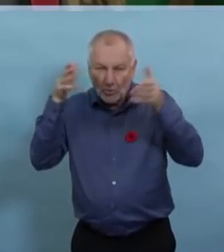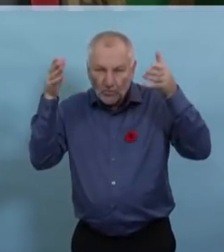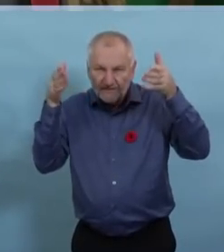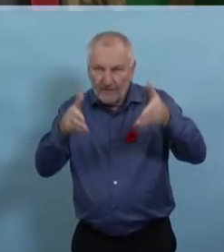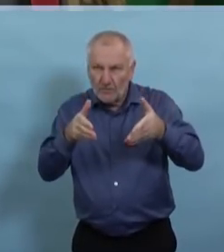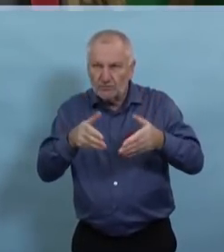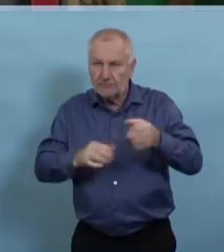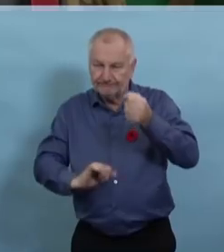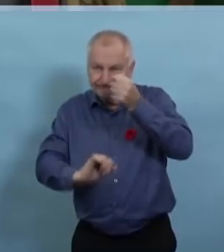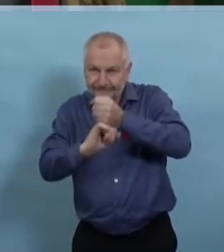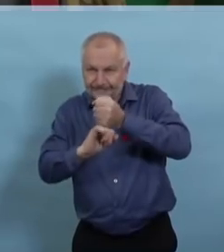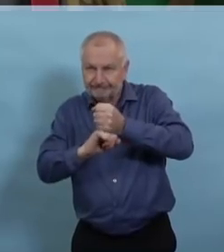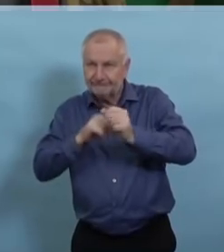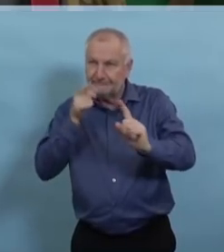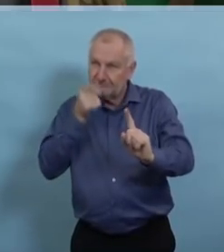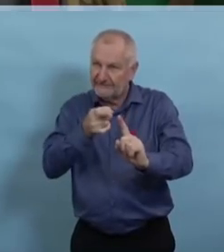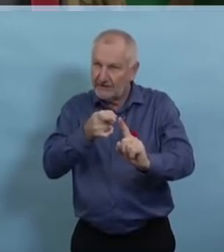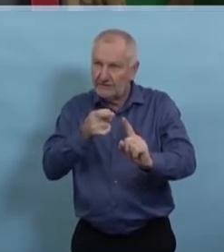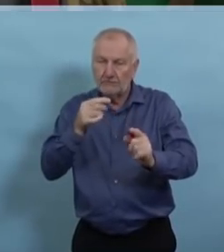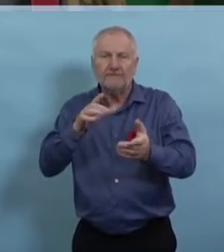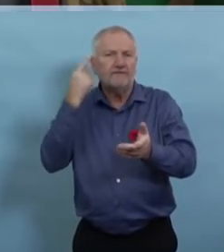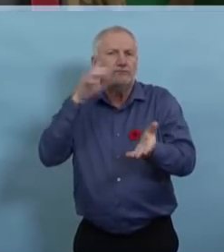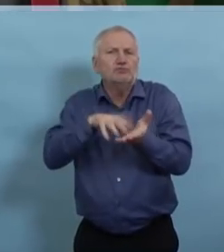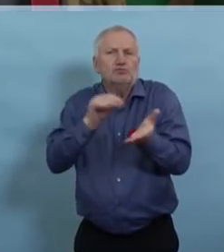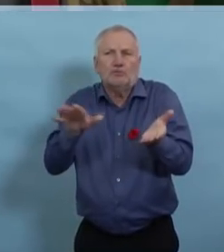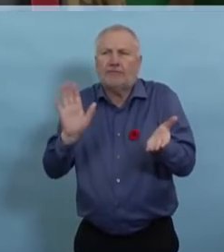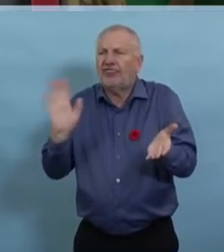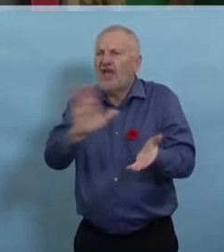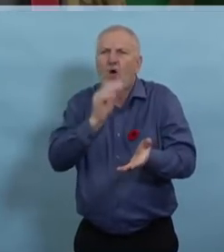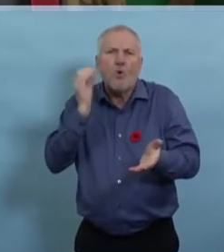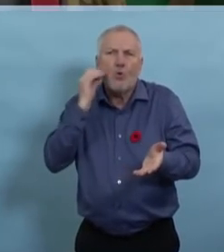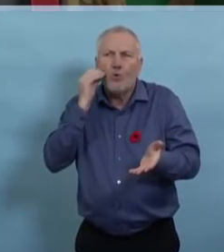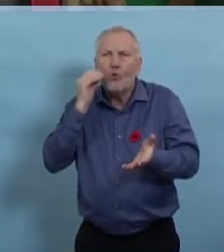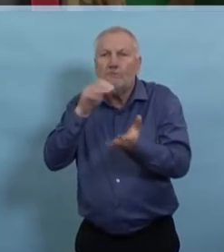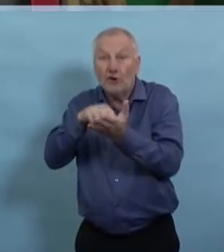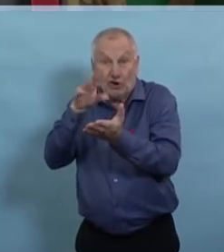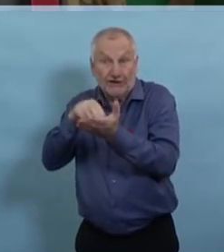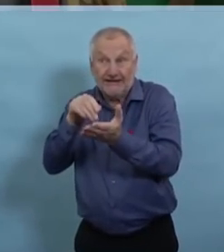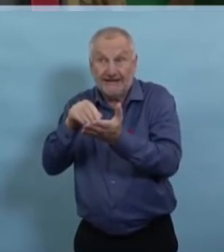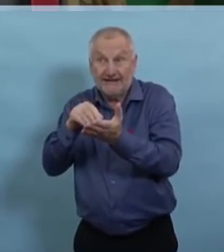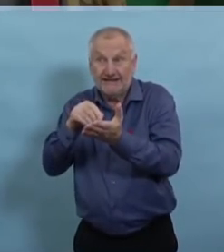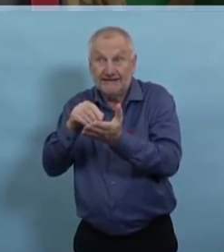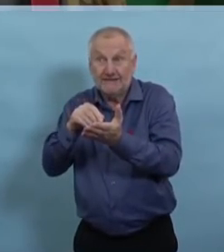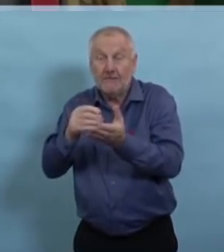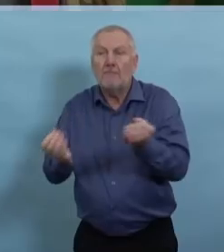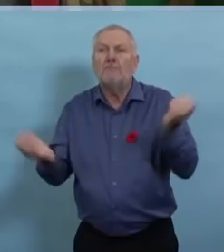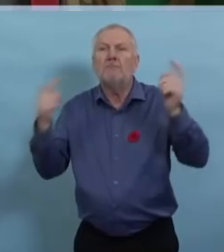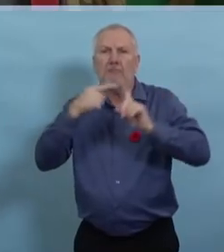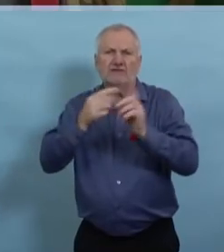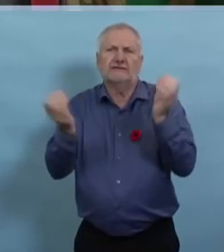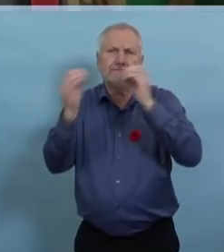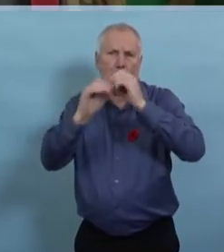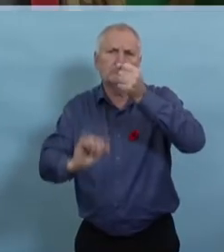learning from home, and additional supports targeted towards parents, even in terms of a help